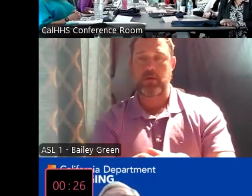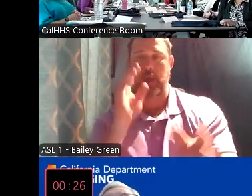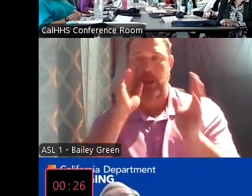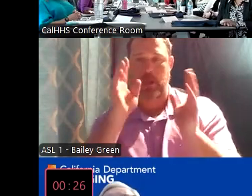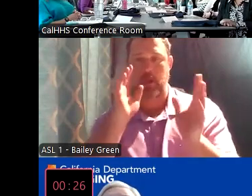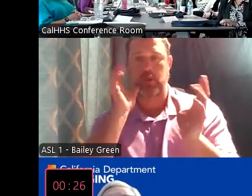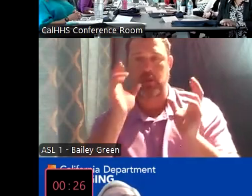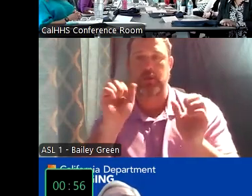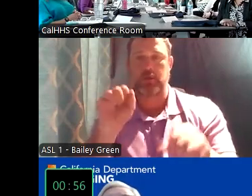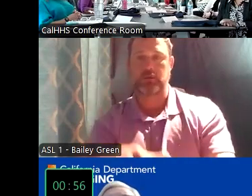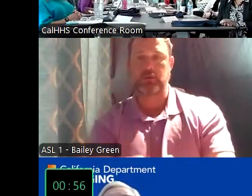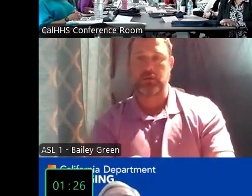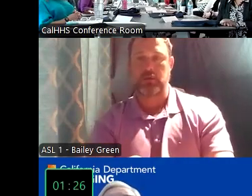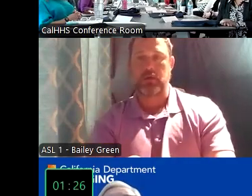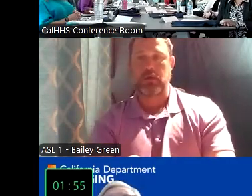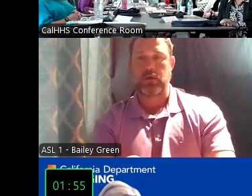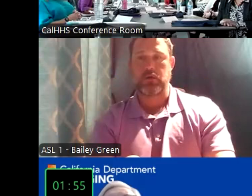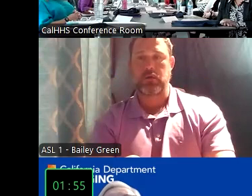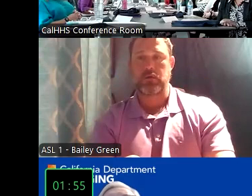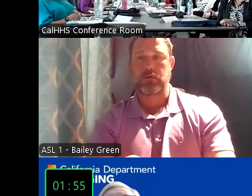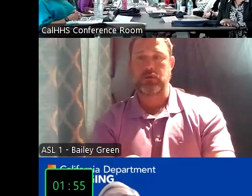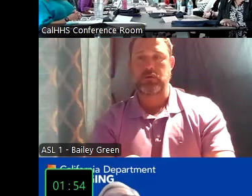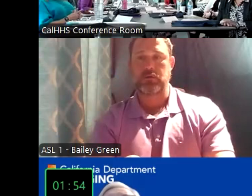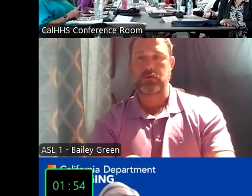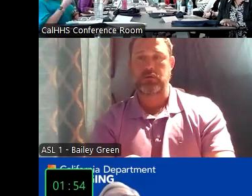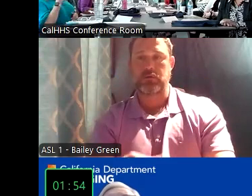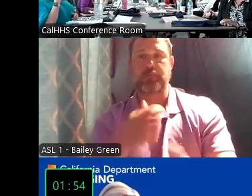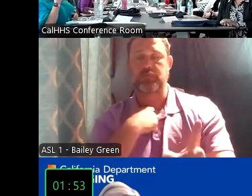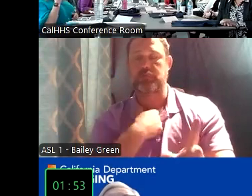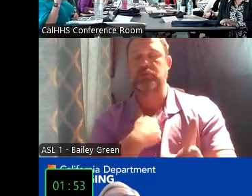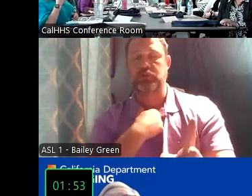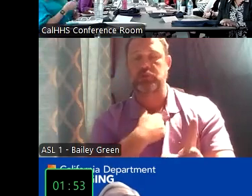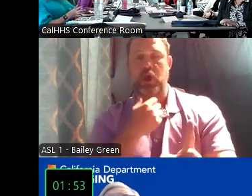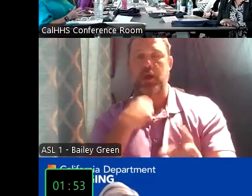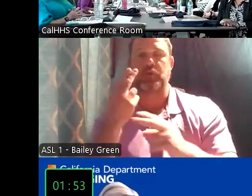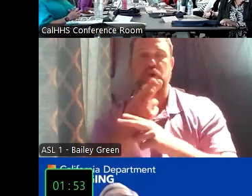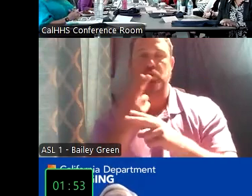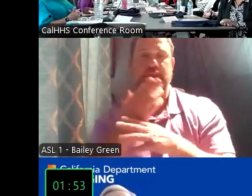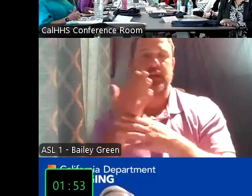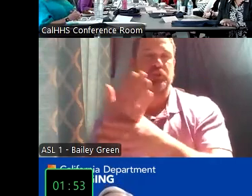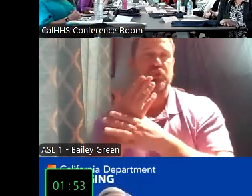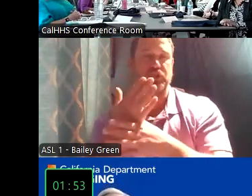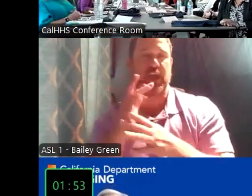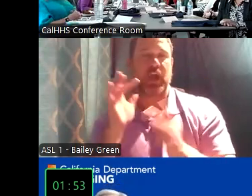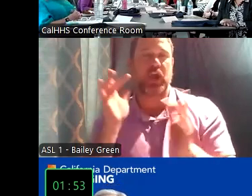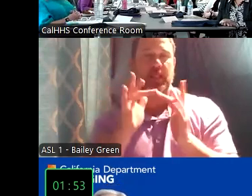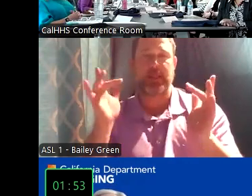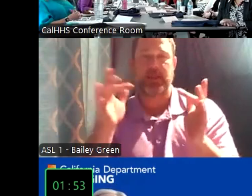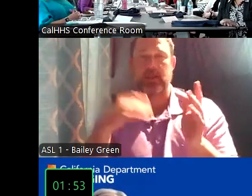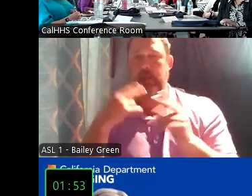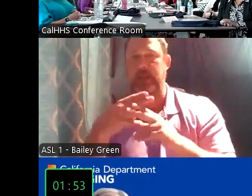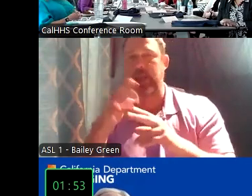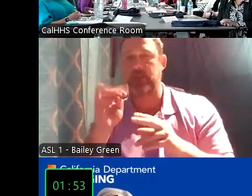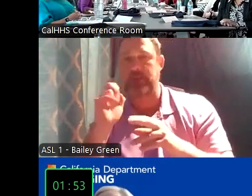can you hear me? Can now. Yes, please go ahead. I am so sorry. I am using a shared link, and my name is actually